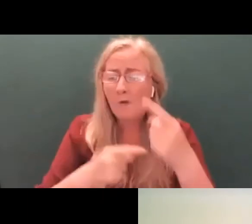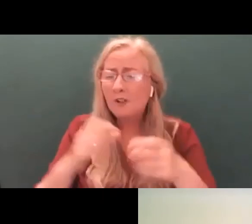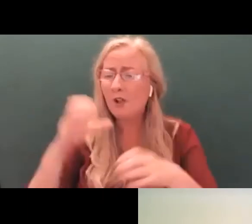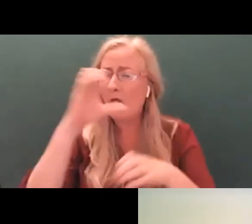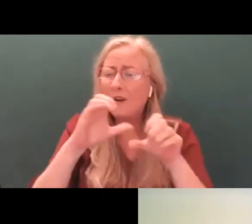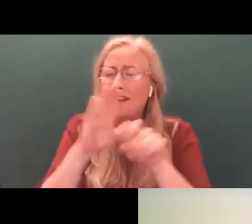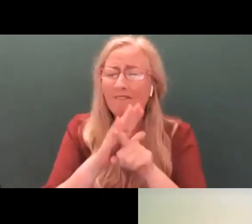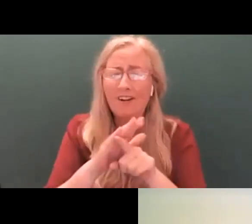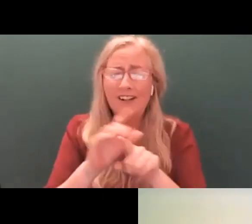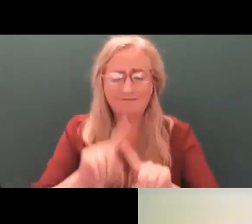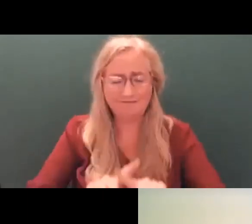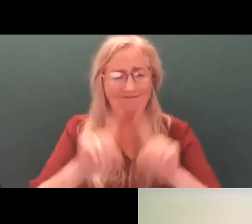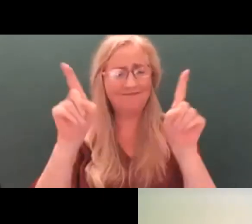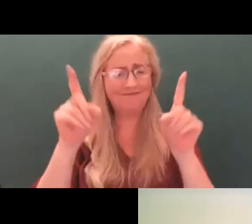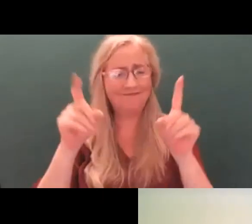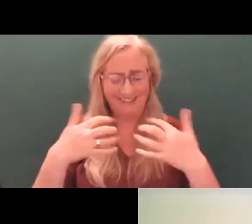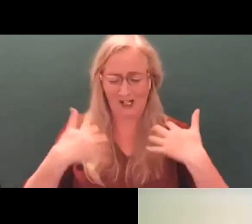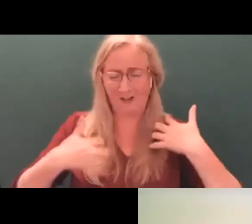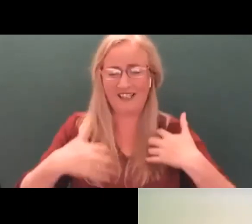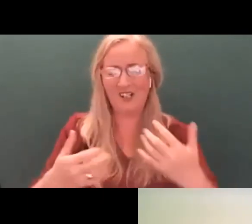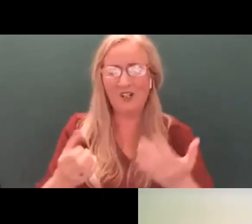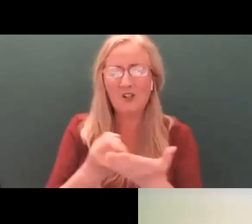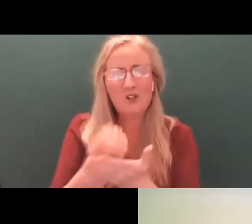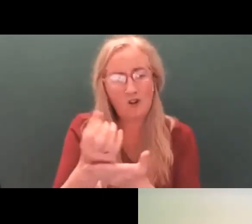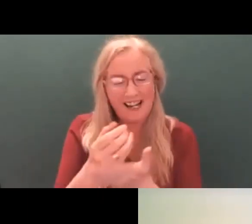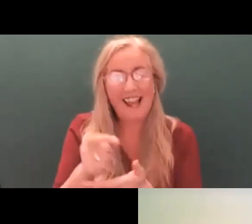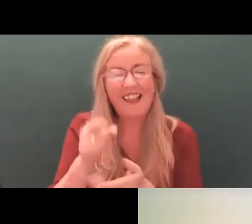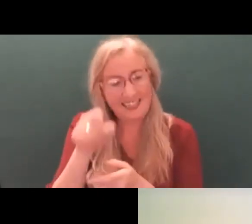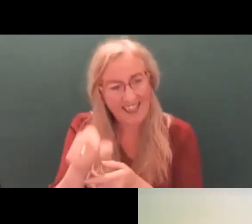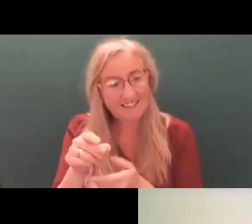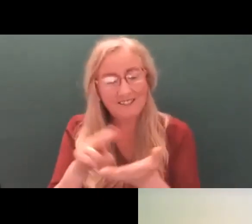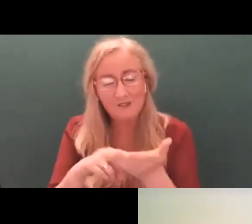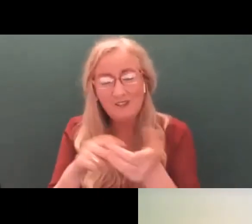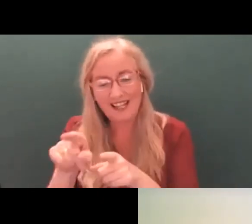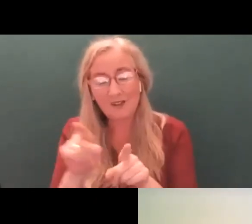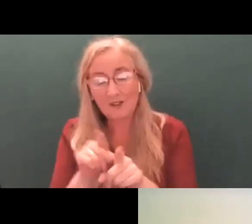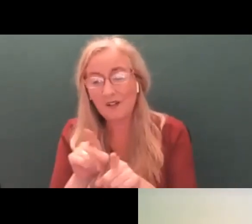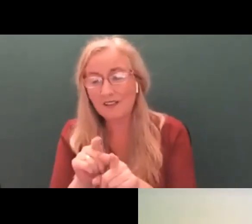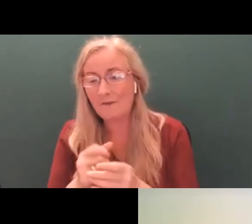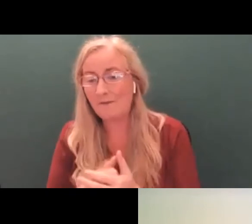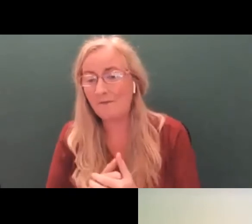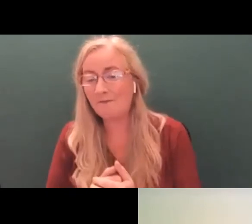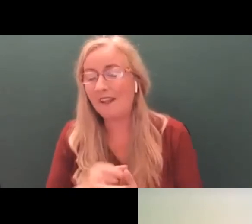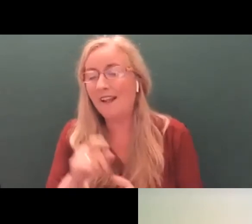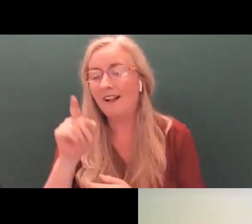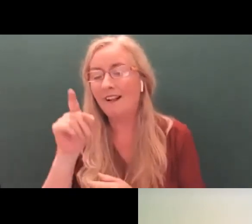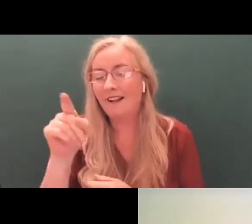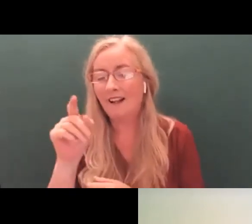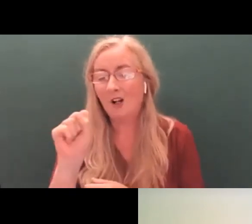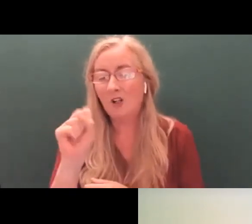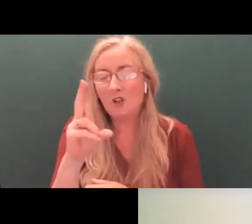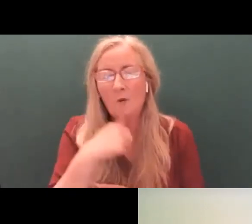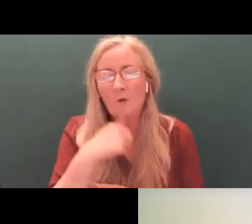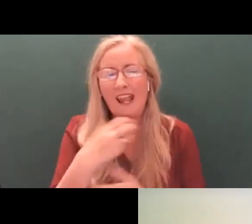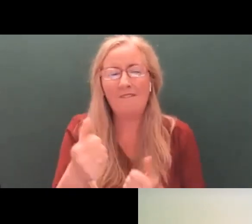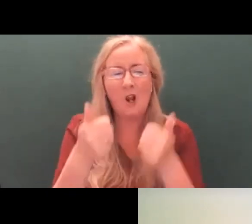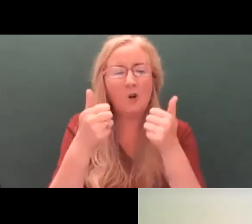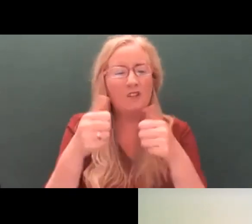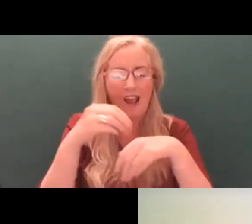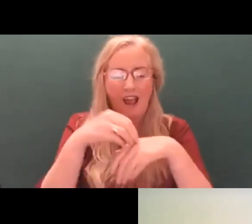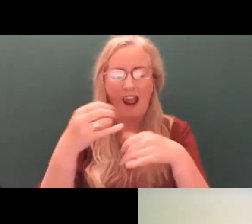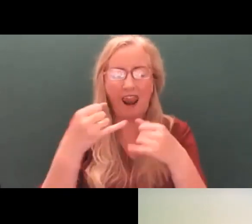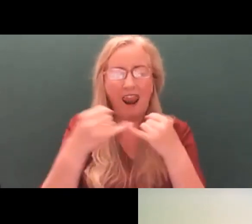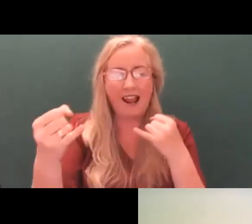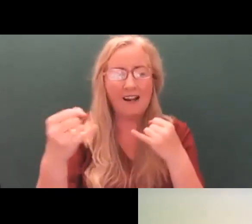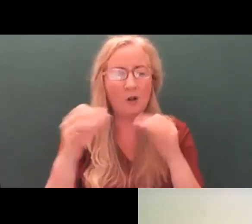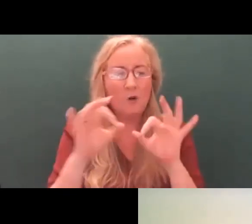content. So I think that's a very good place to go to as well. Yeah, we have a very good online group here on Facebook in Sligo,